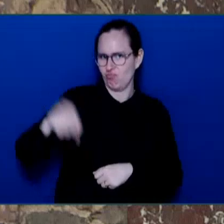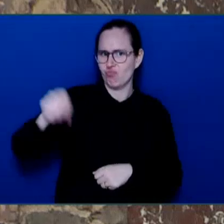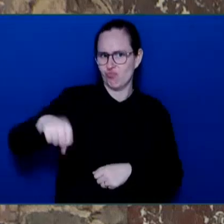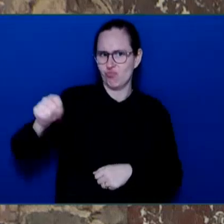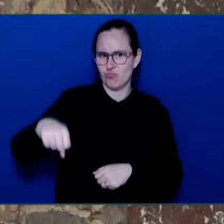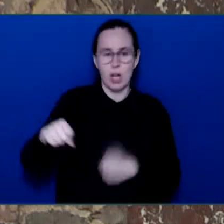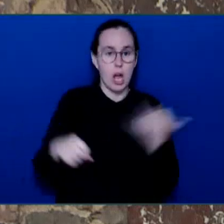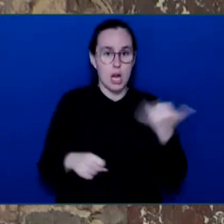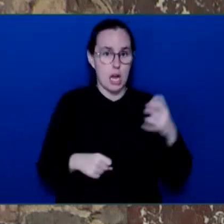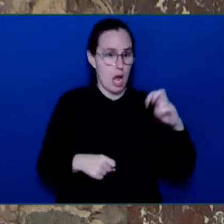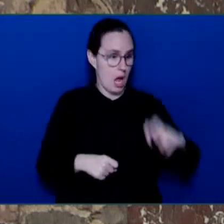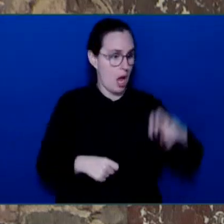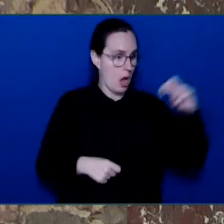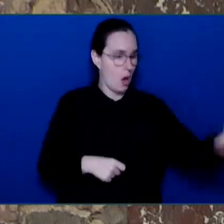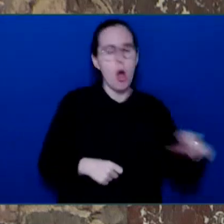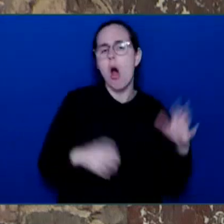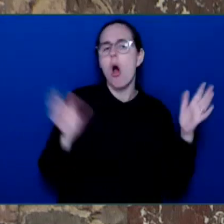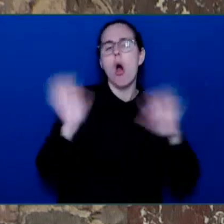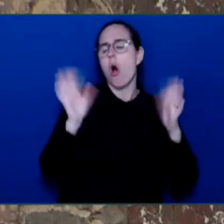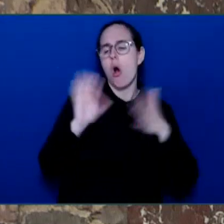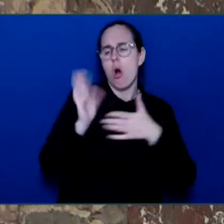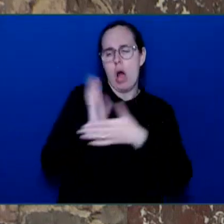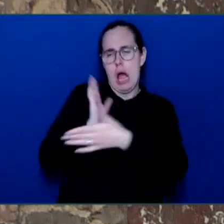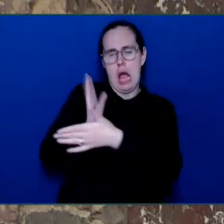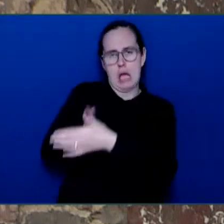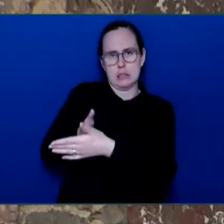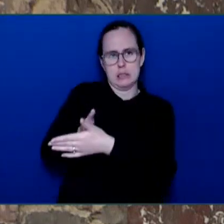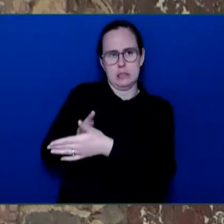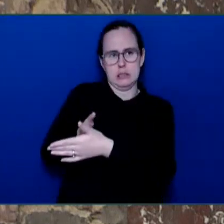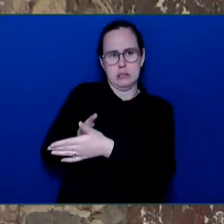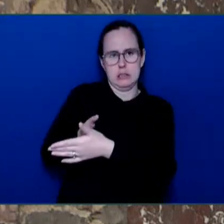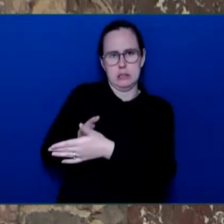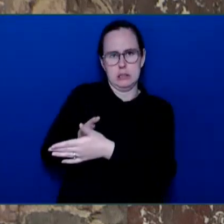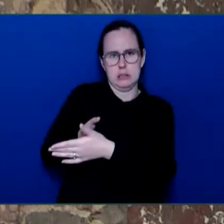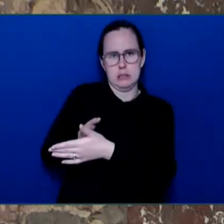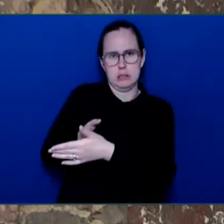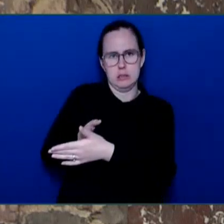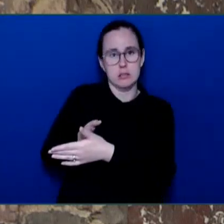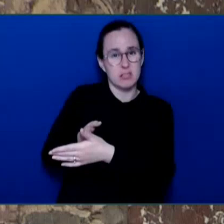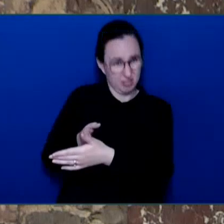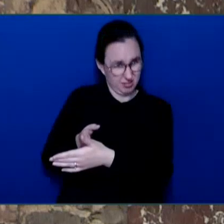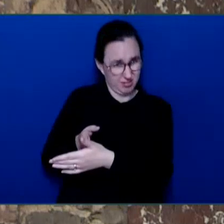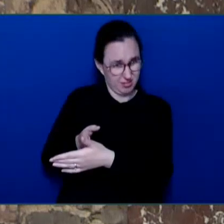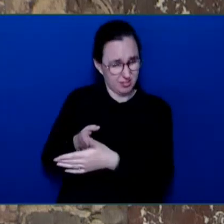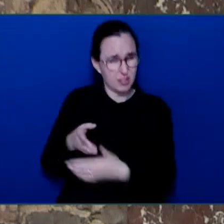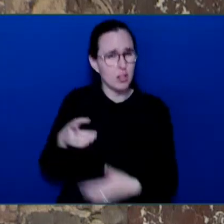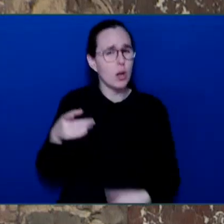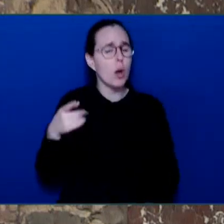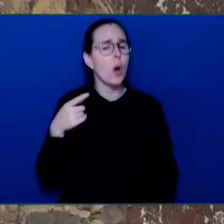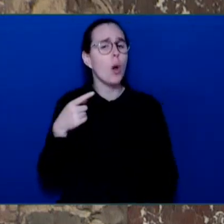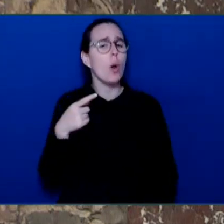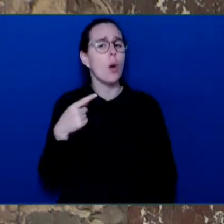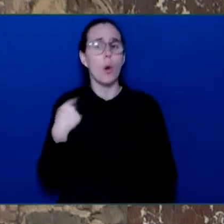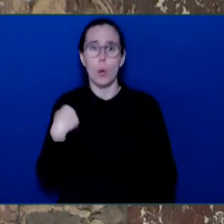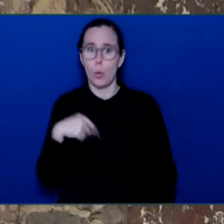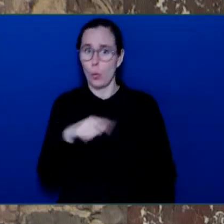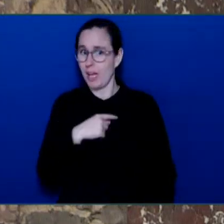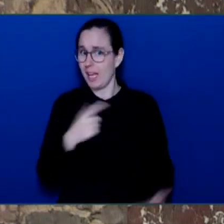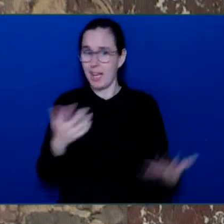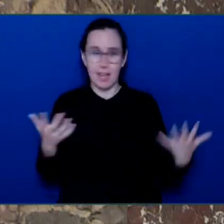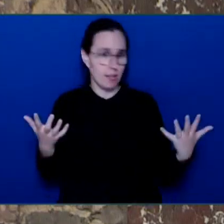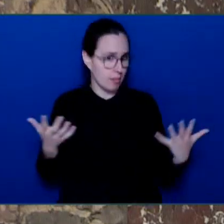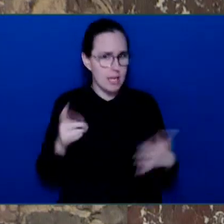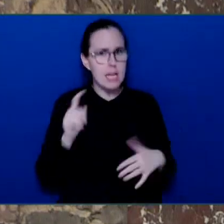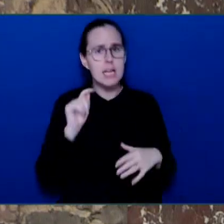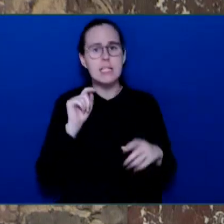to British Columbians to make sure that they're supported around affordability. But what we can't do